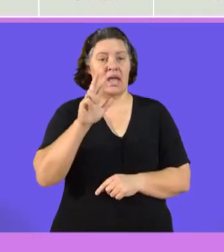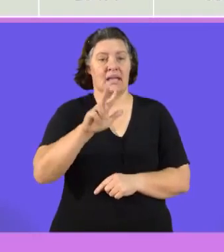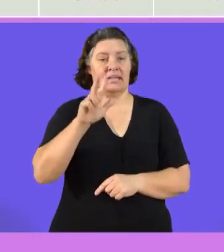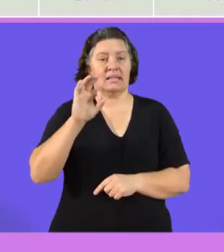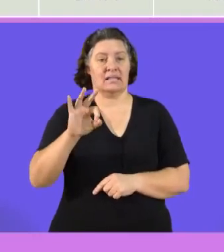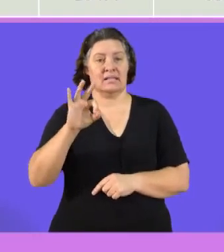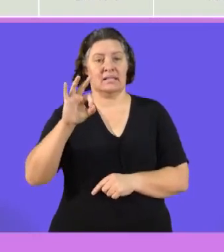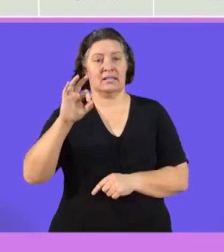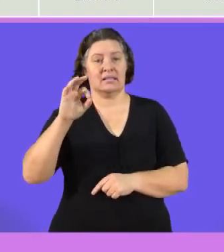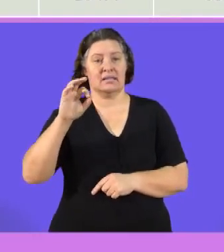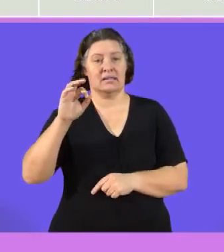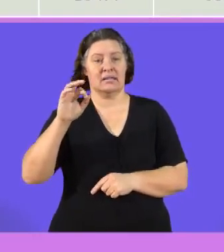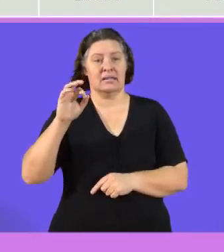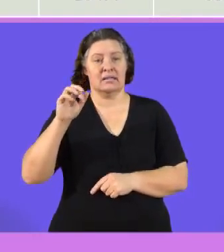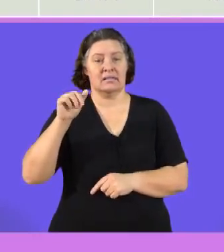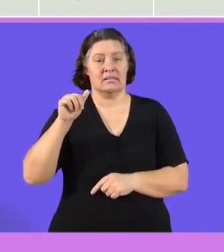22,836 plus